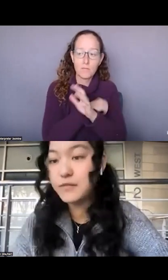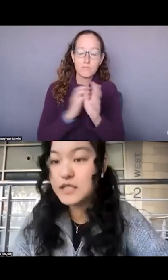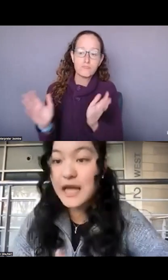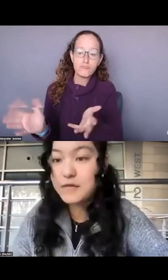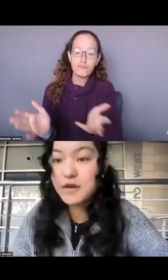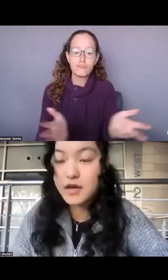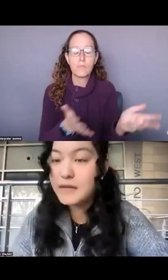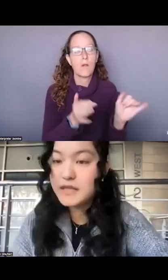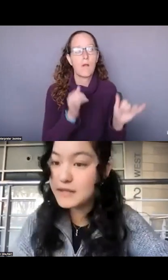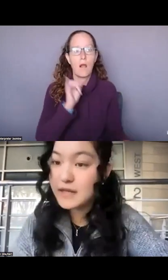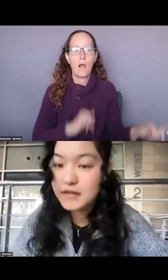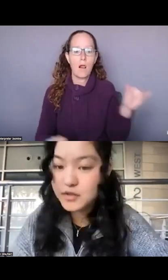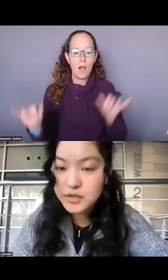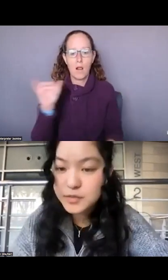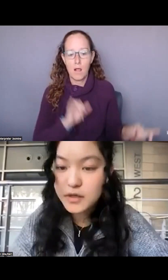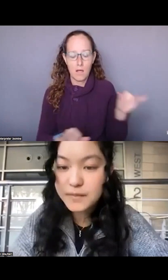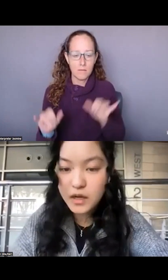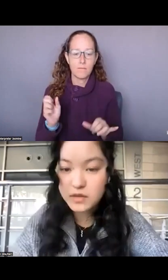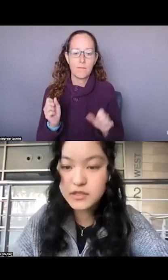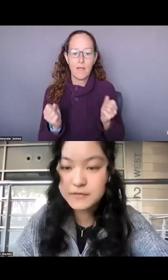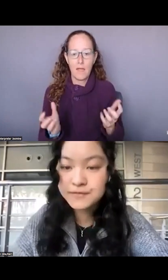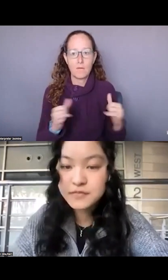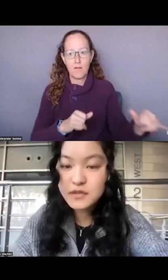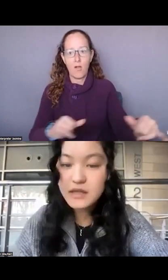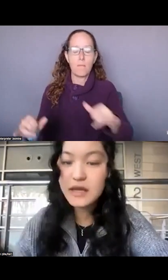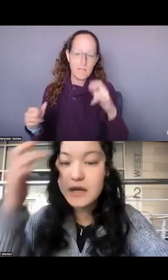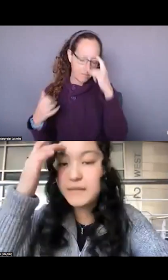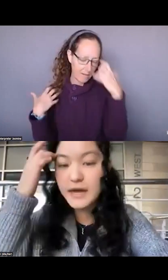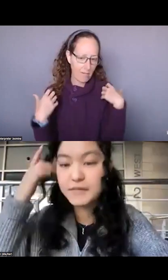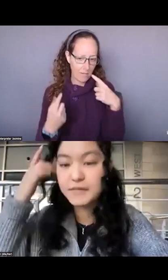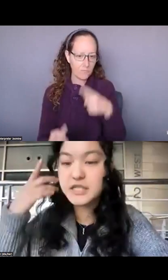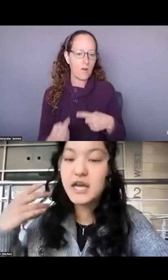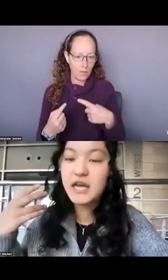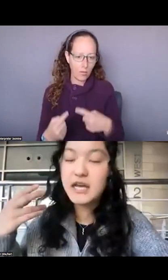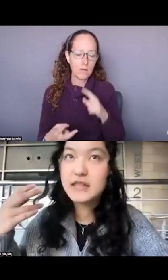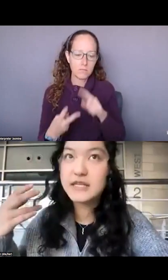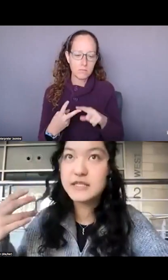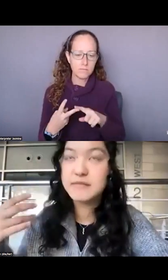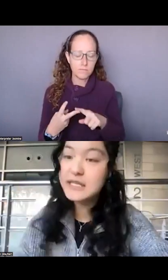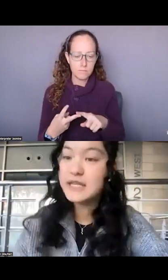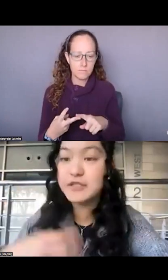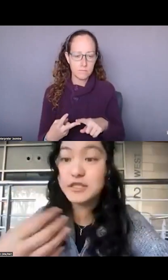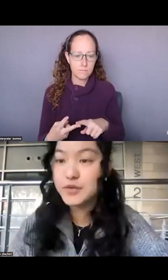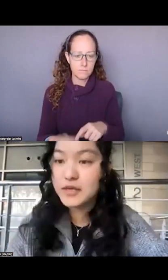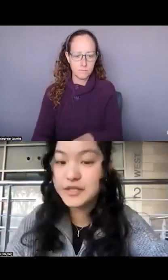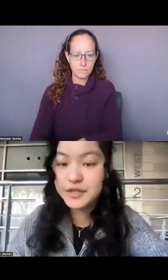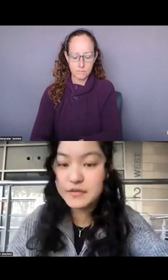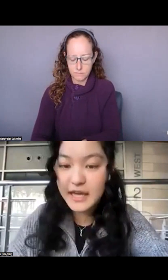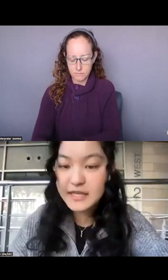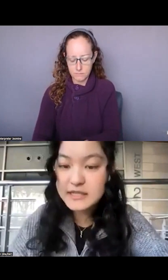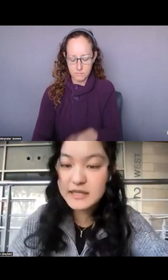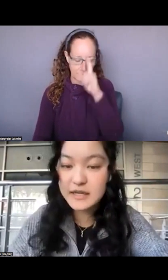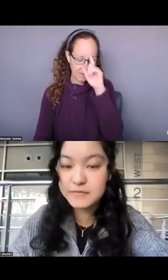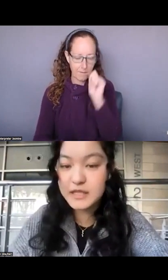things. Number one, just how common these mental health struggles were, but also how much this mindset of just ignore it until